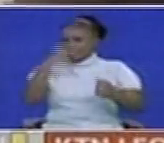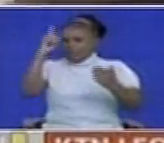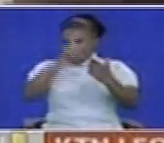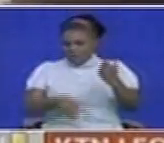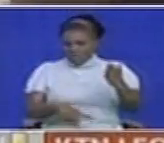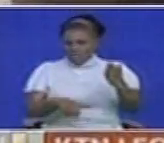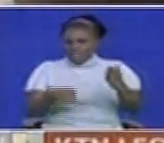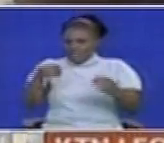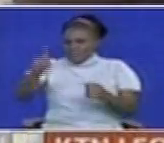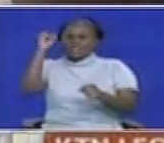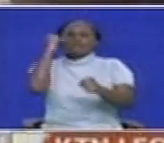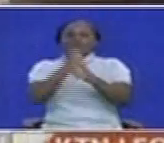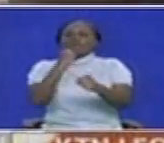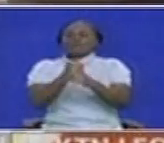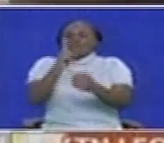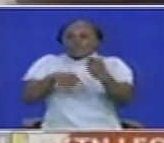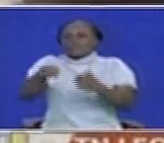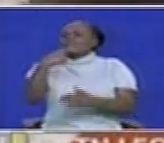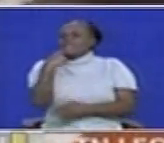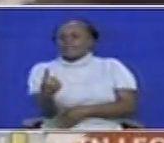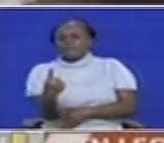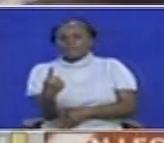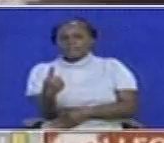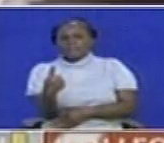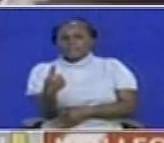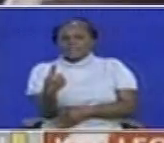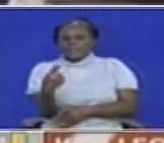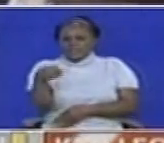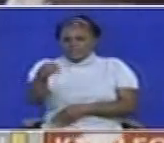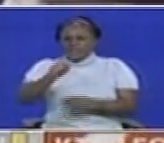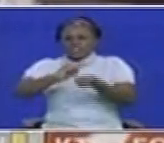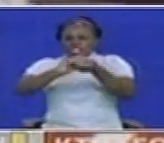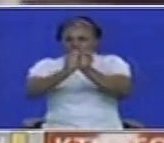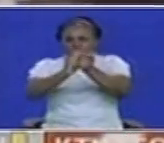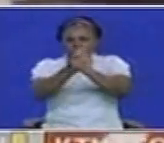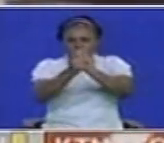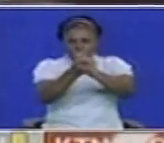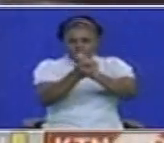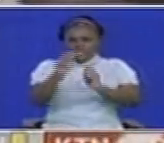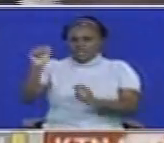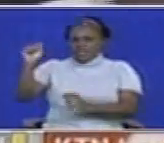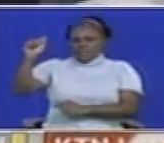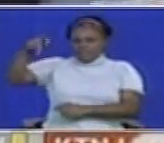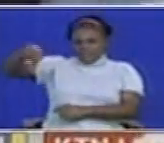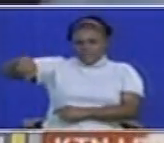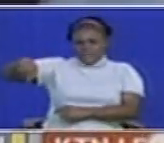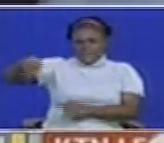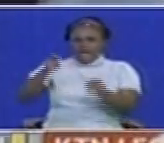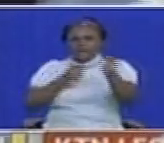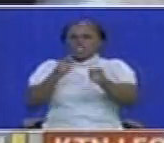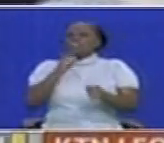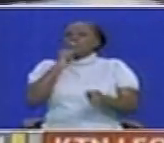kwamba afanye hiyo maneno amesema. Kwamba apendue provincial administration.